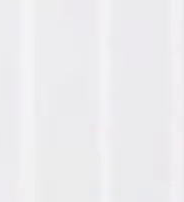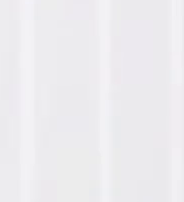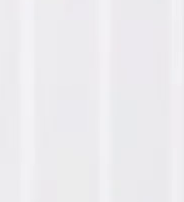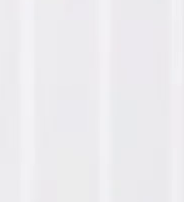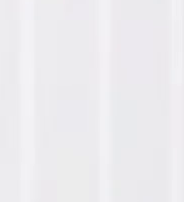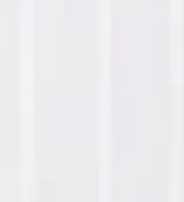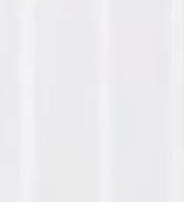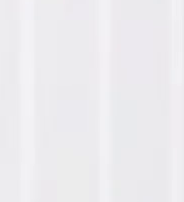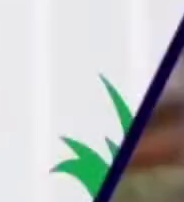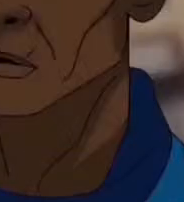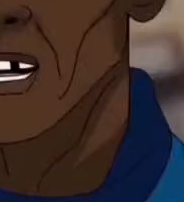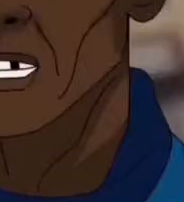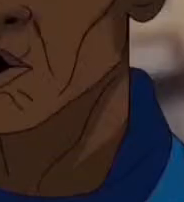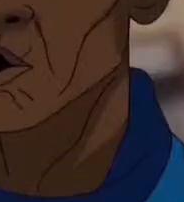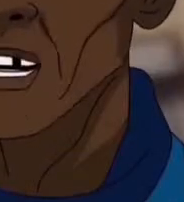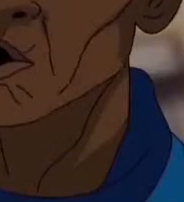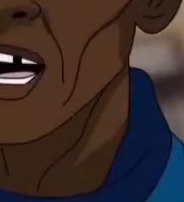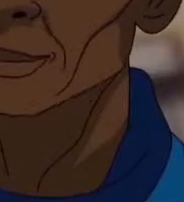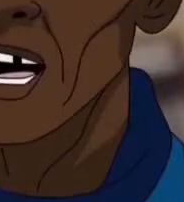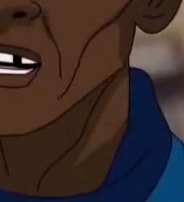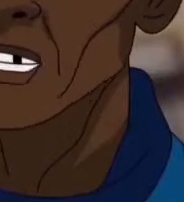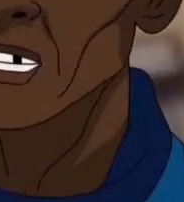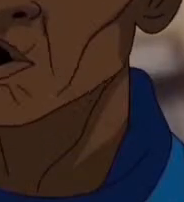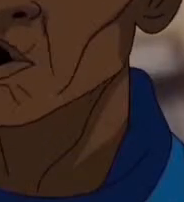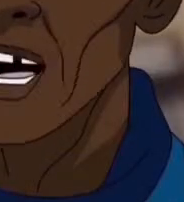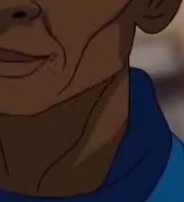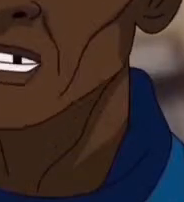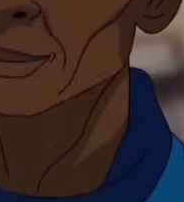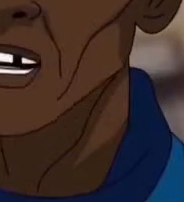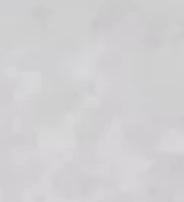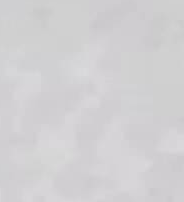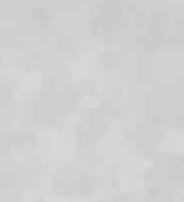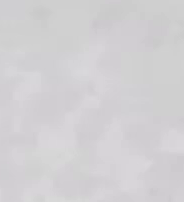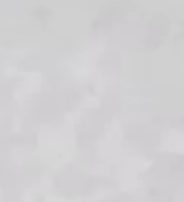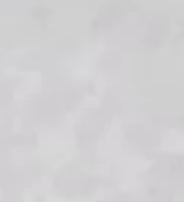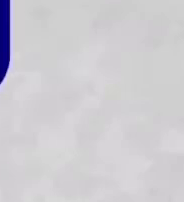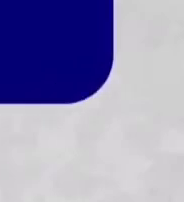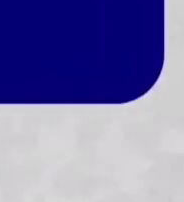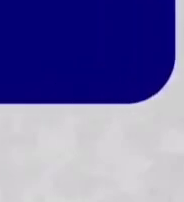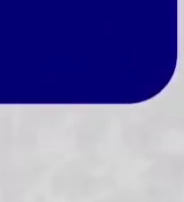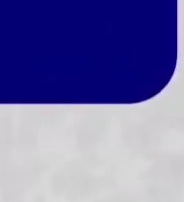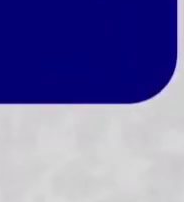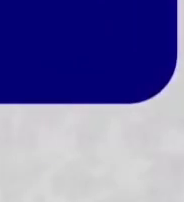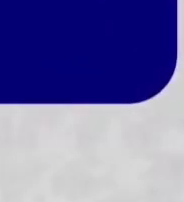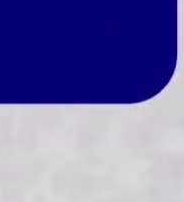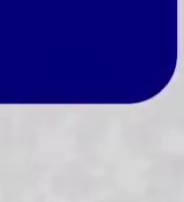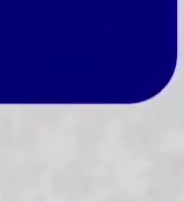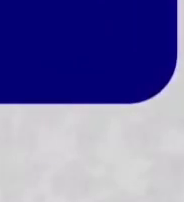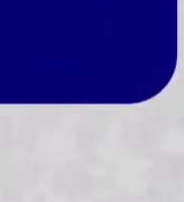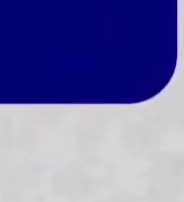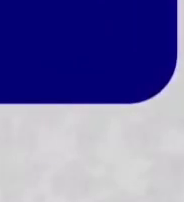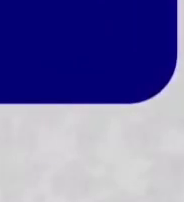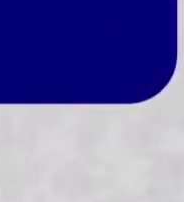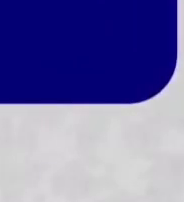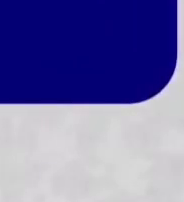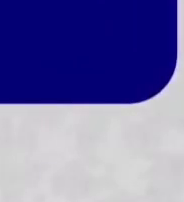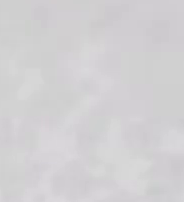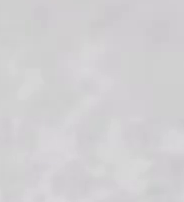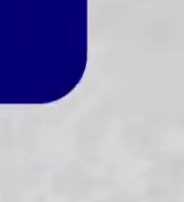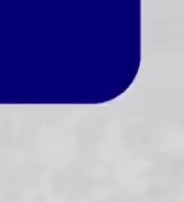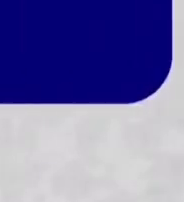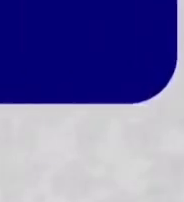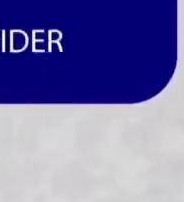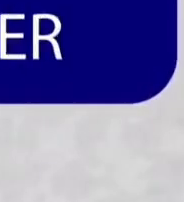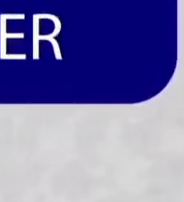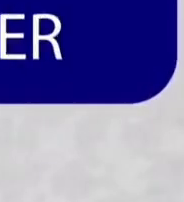Well, we have noticed a few things wrong with your number and need your mobile money PIN. Tonfera, never give out your password or PIN to any